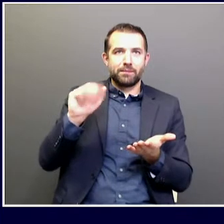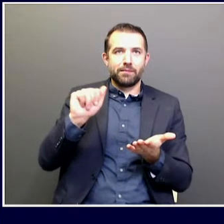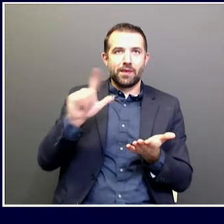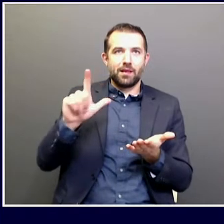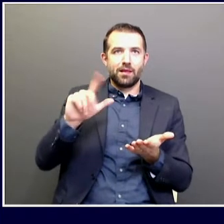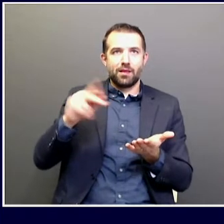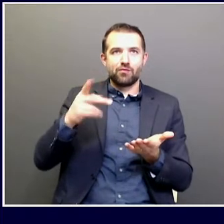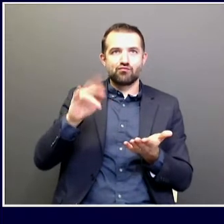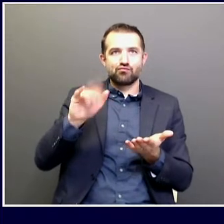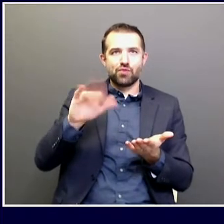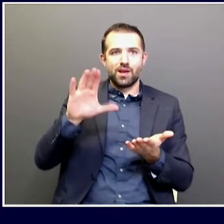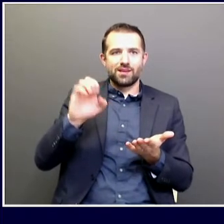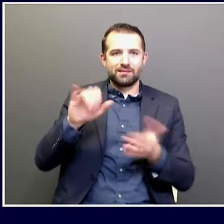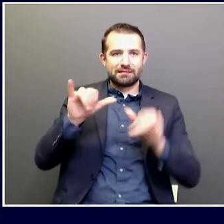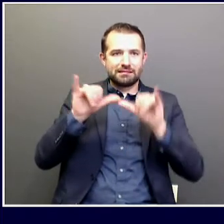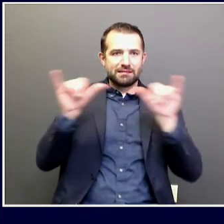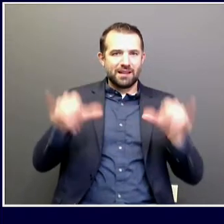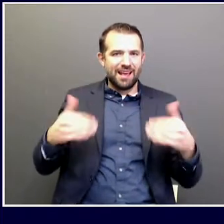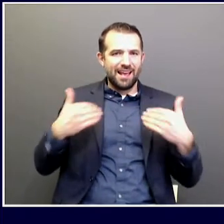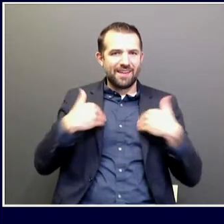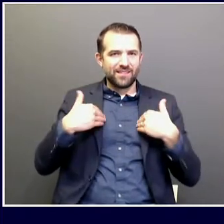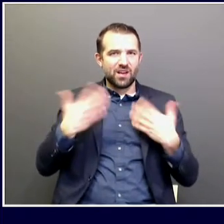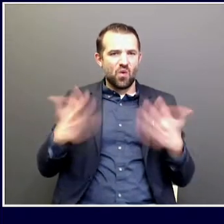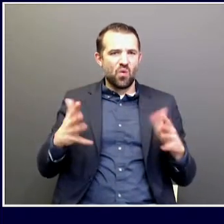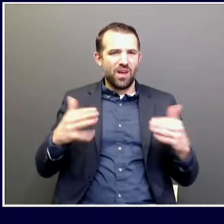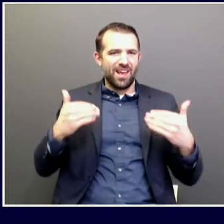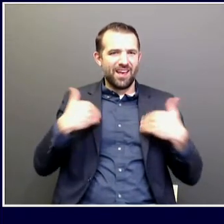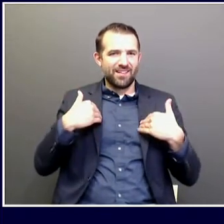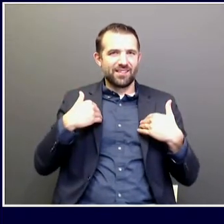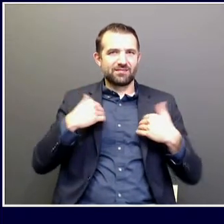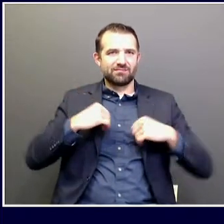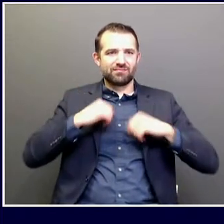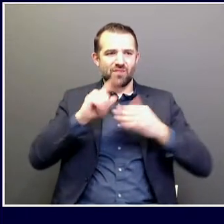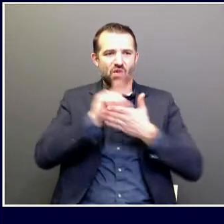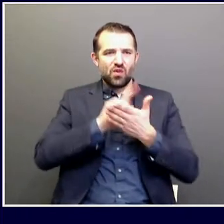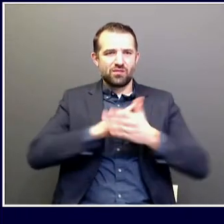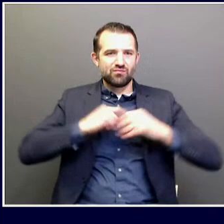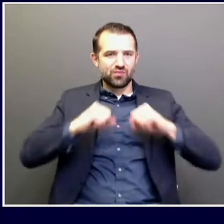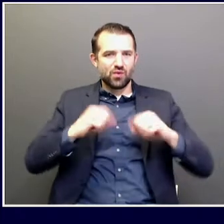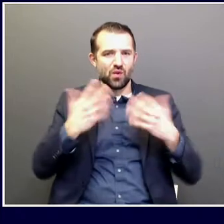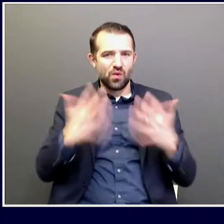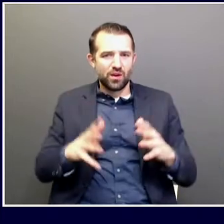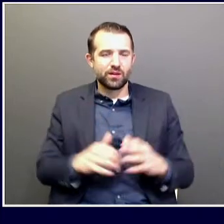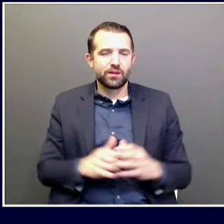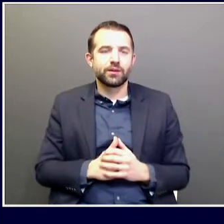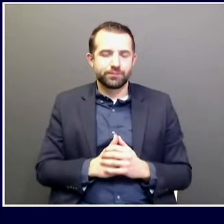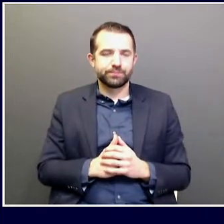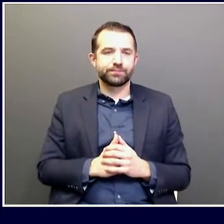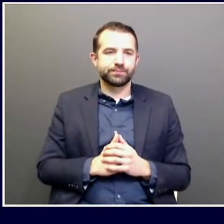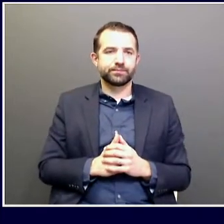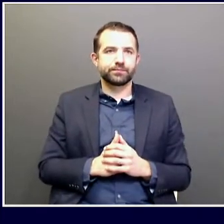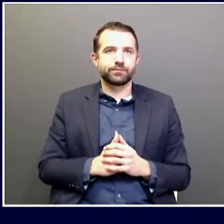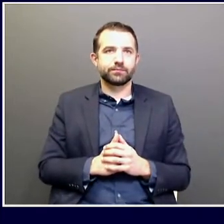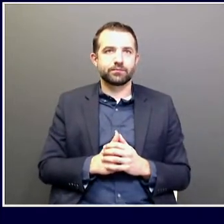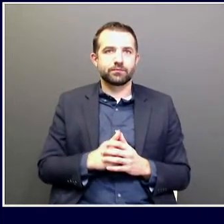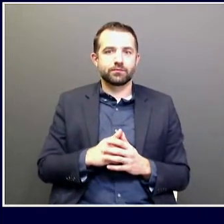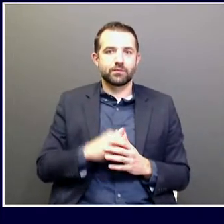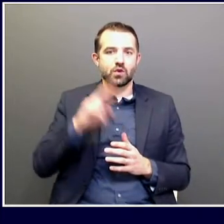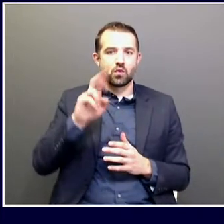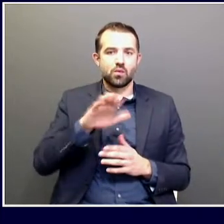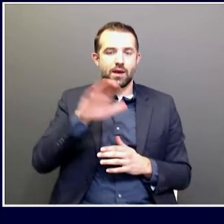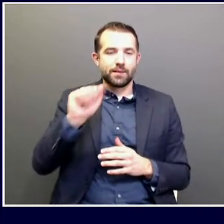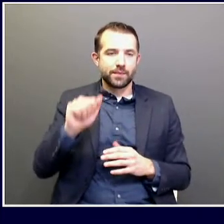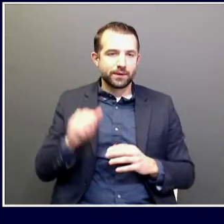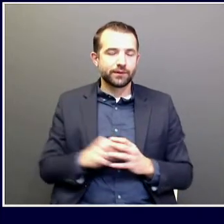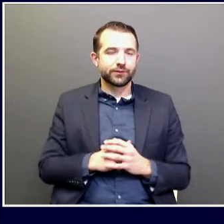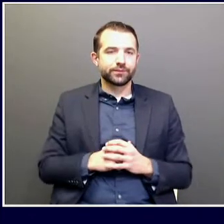Thank you. Thanks, Caitlin. Rebecca from the Ellsworth American, over to you. Hi, thank you, Dr. Shah